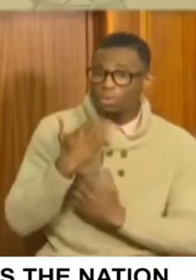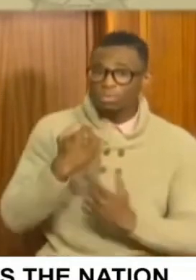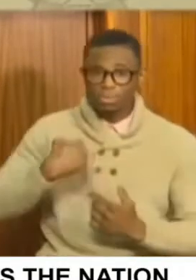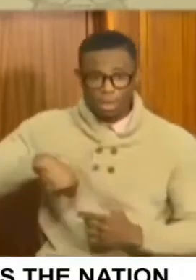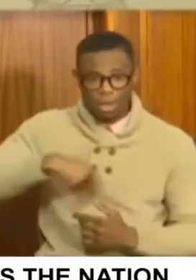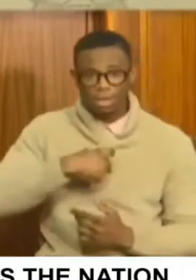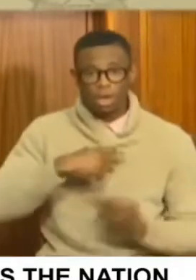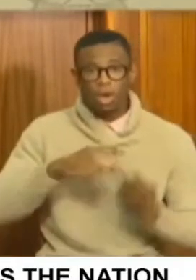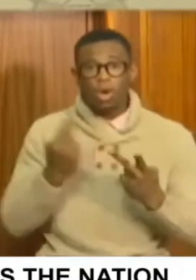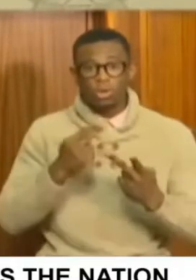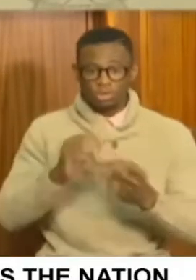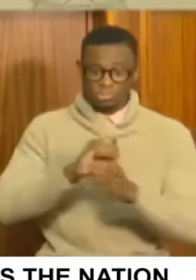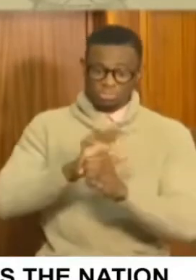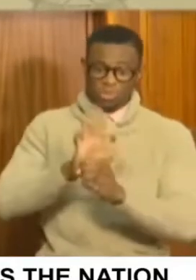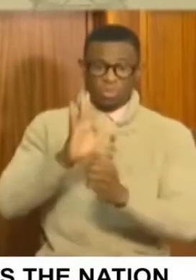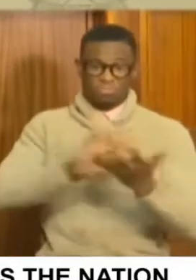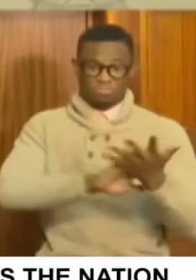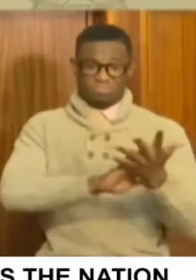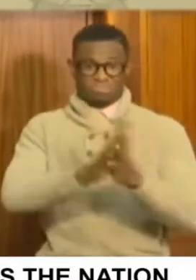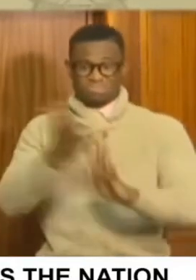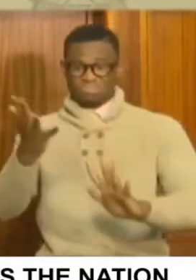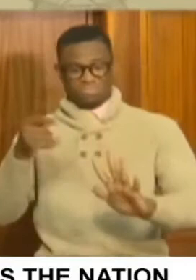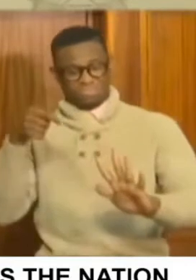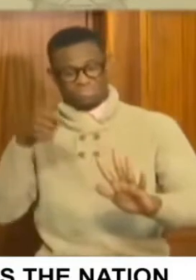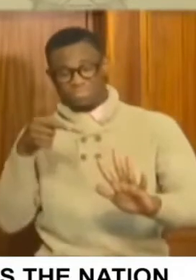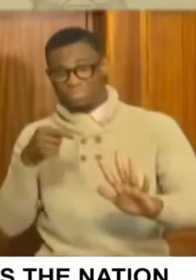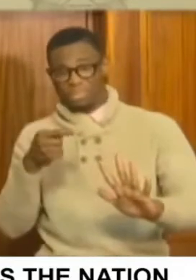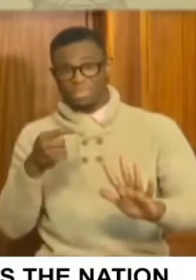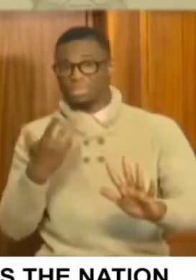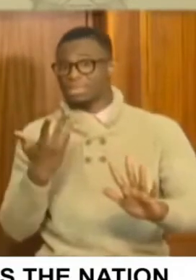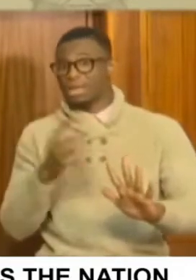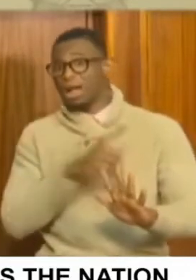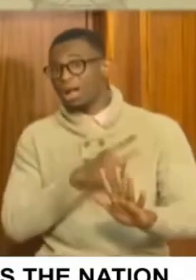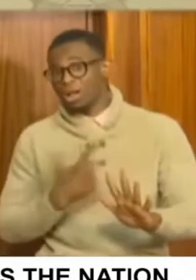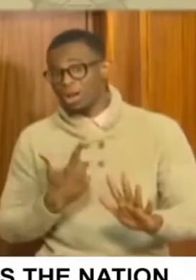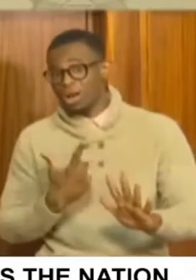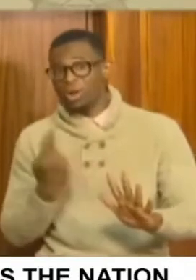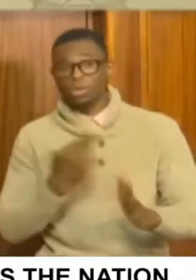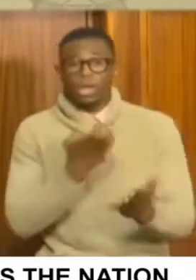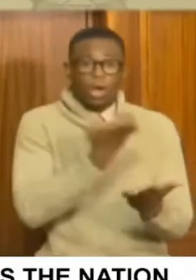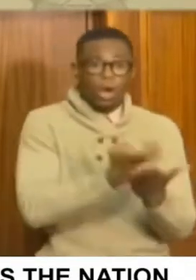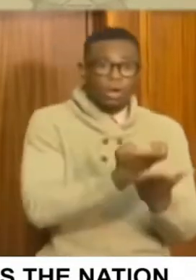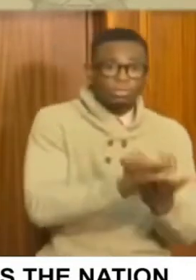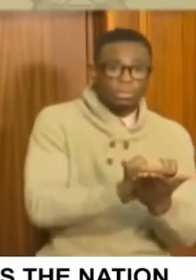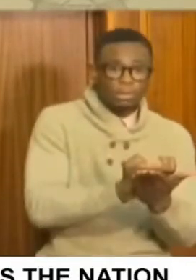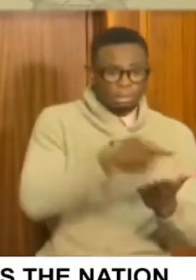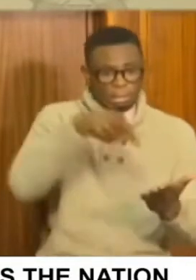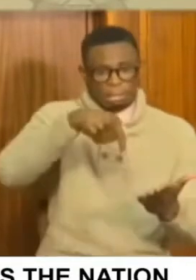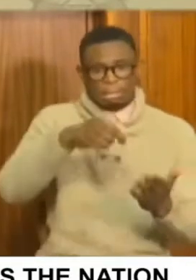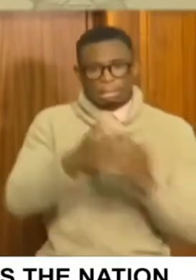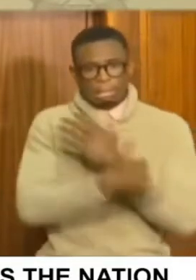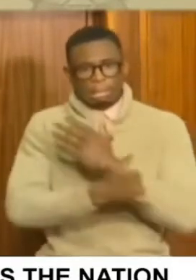be. And how long it will take our economy. Yeah, I saw that day in a row. To recover.